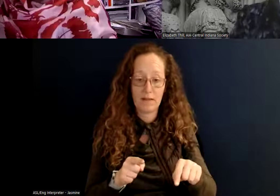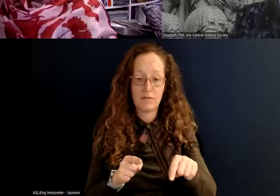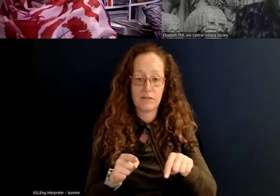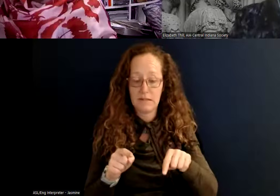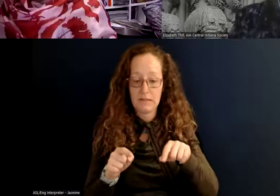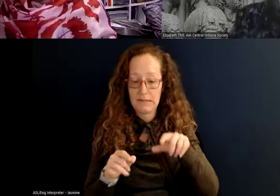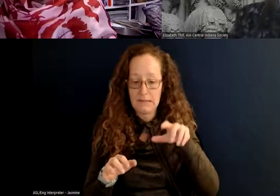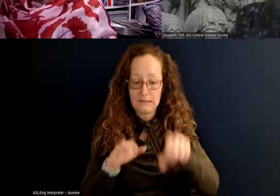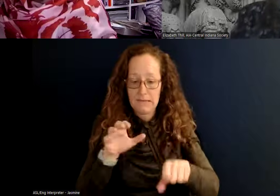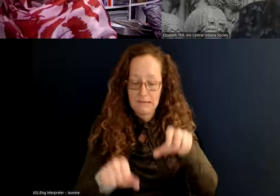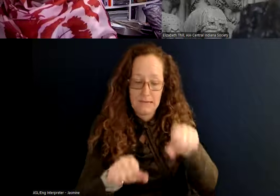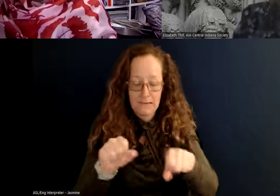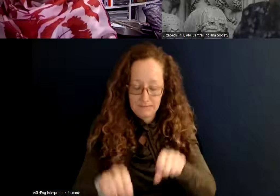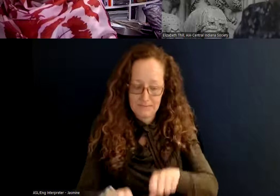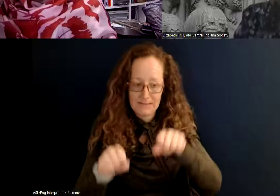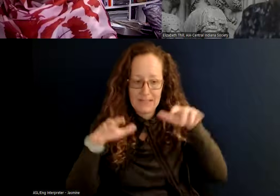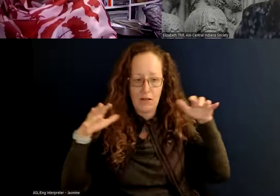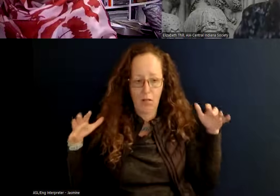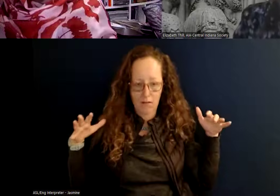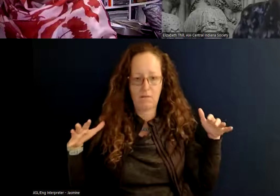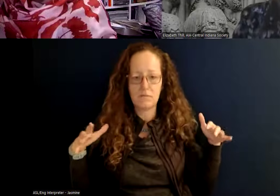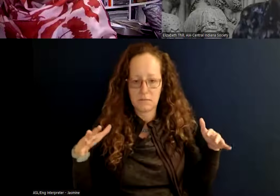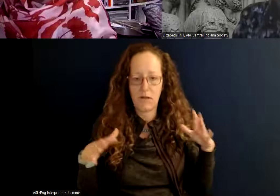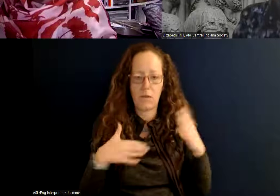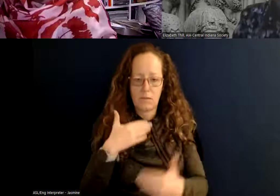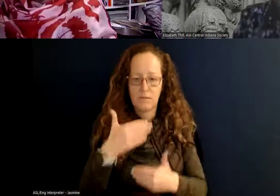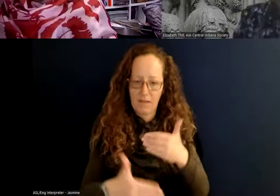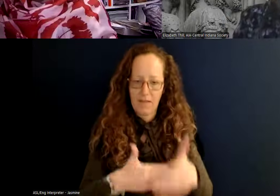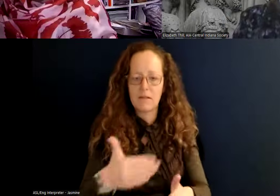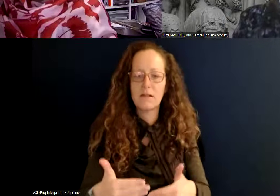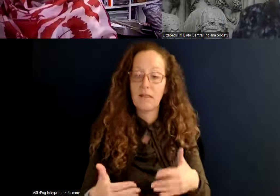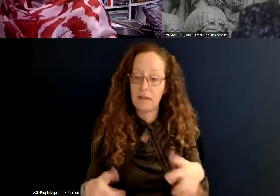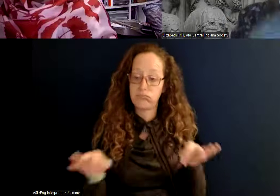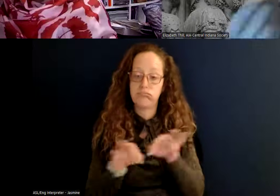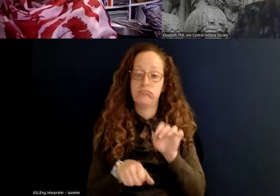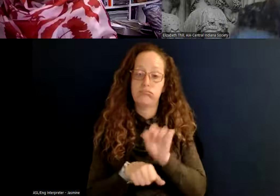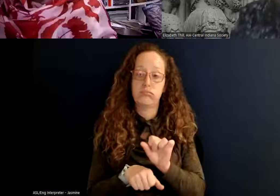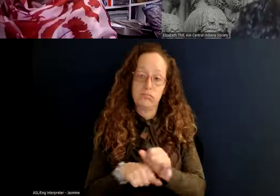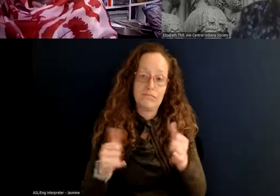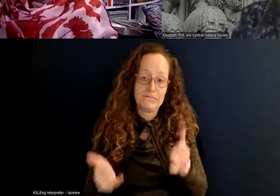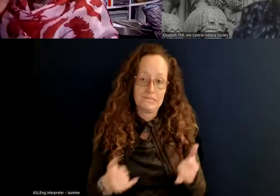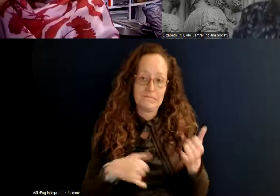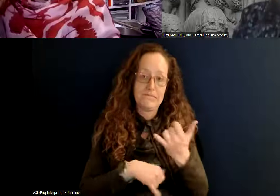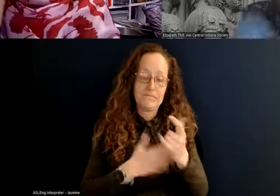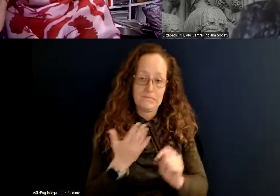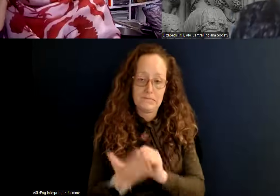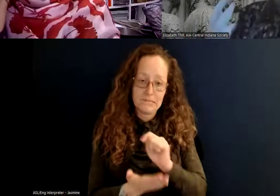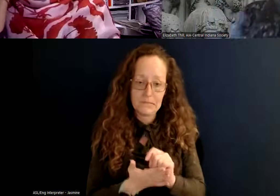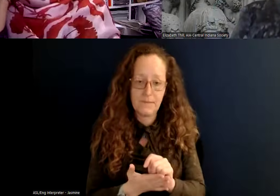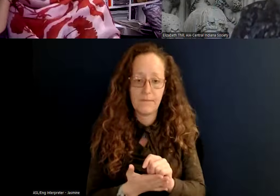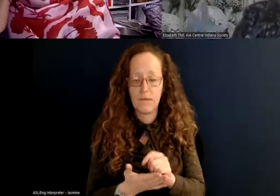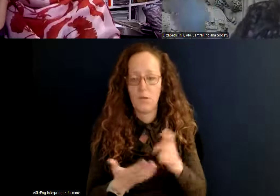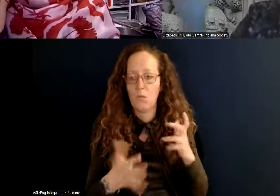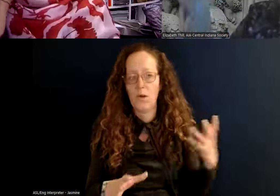methodologies, which is a very important part of the work that we do these days, is making sure that, we're not rolling